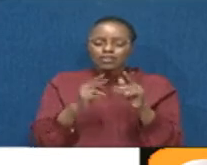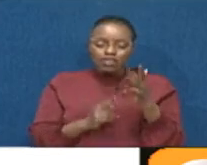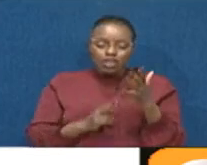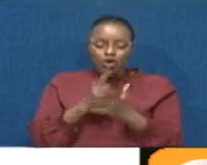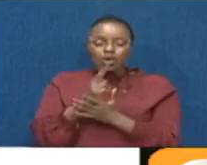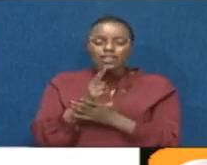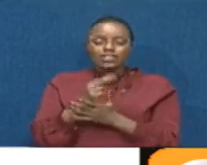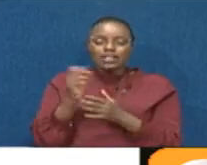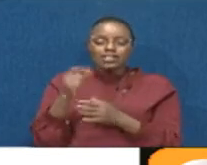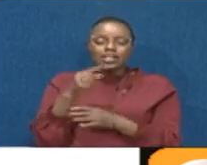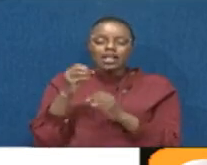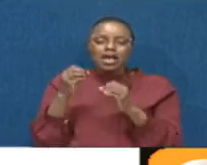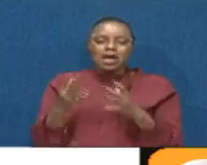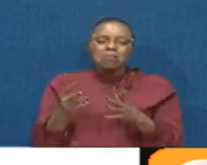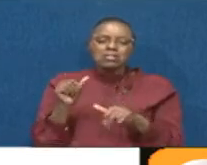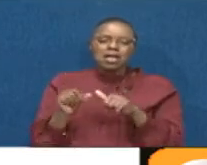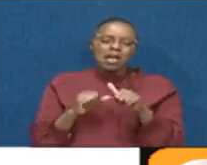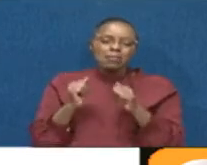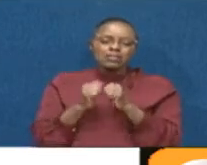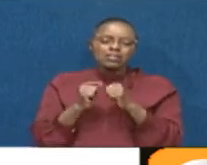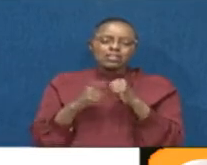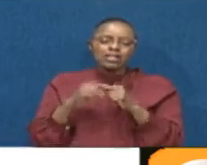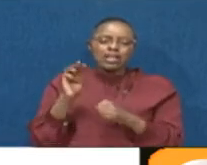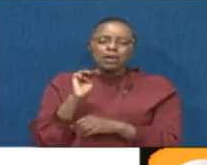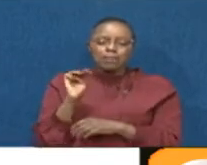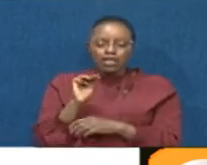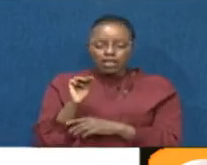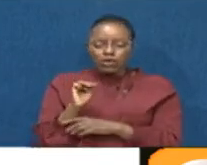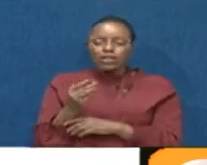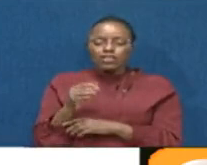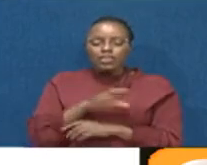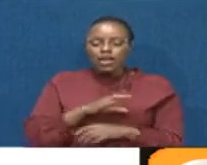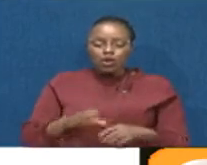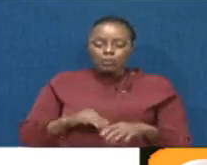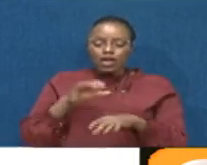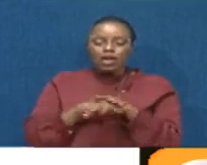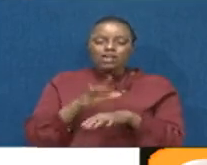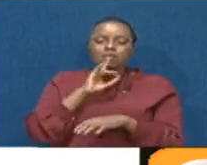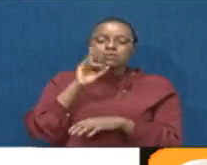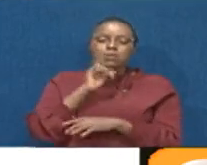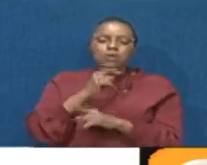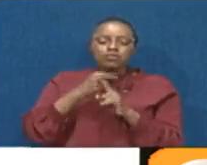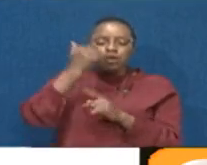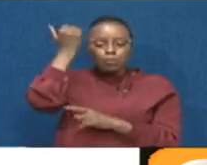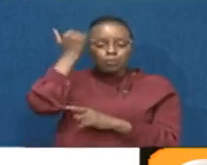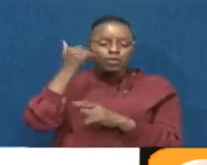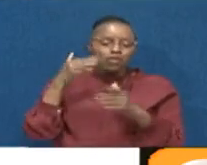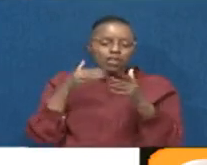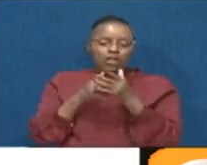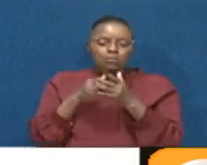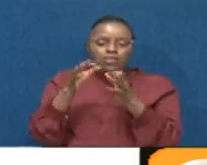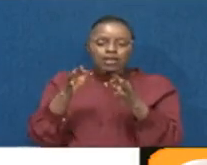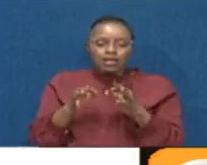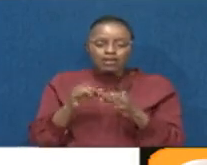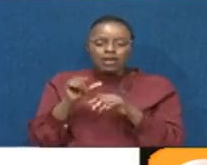legitimate income was just about 16 million. The commission has obtained orders from the court freezing accounts